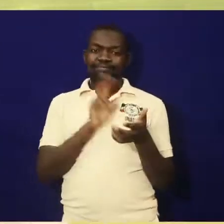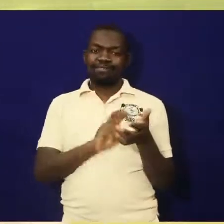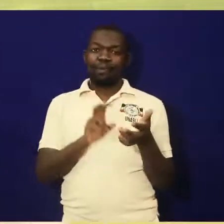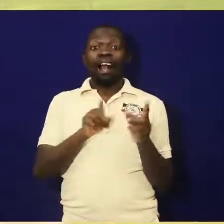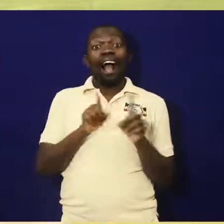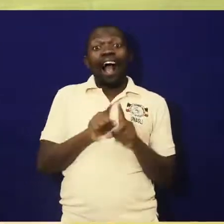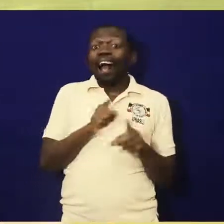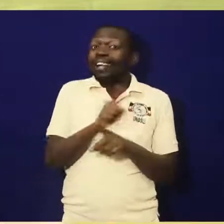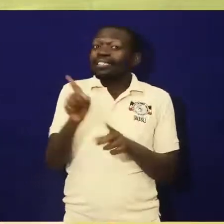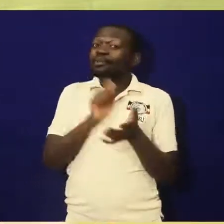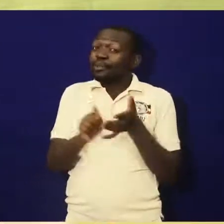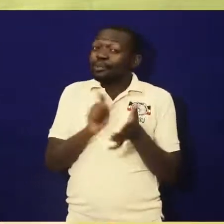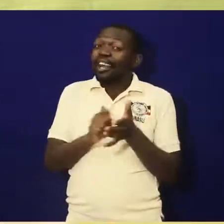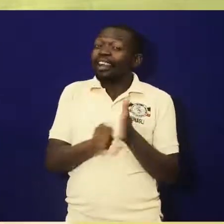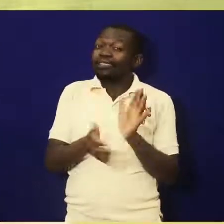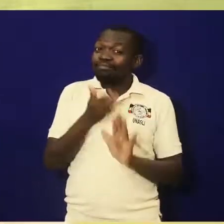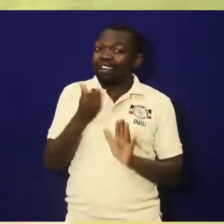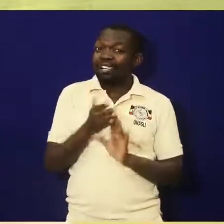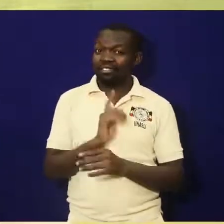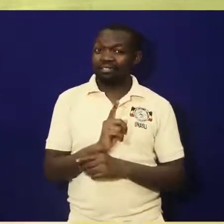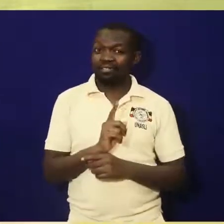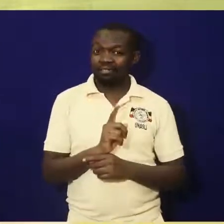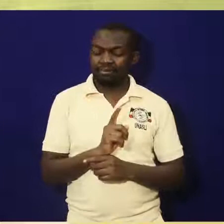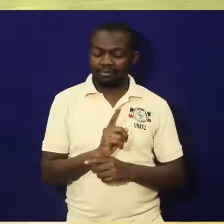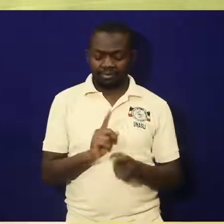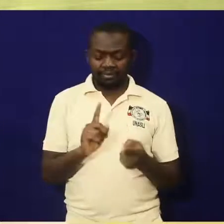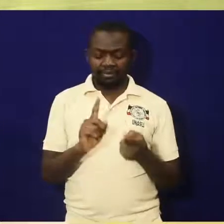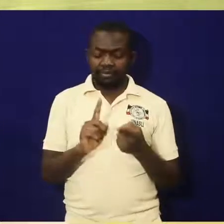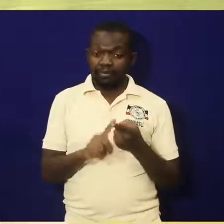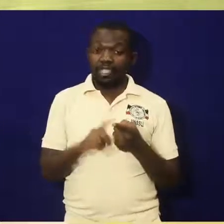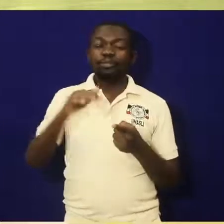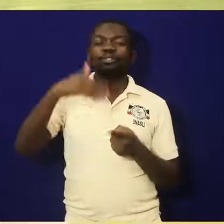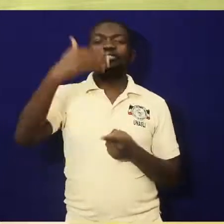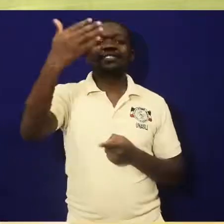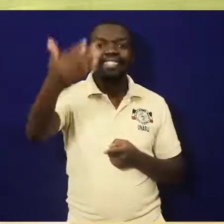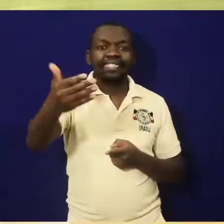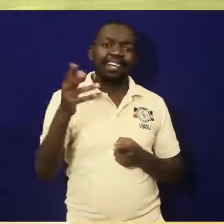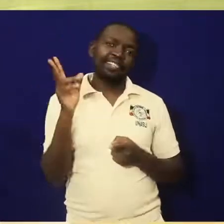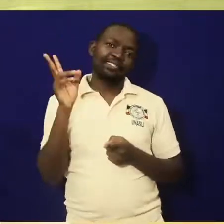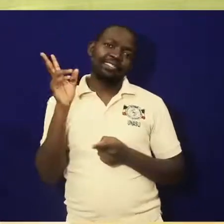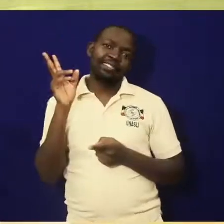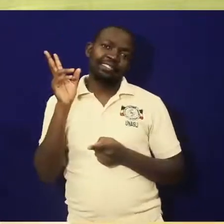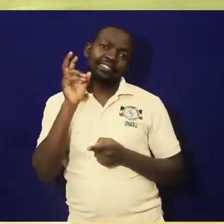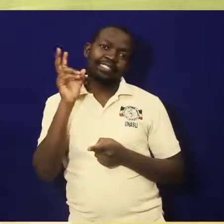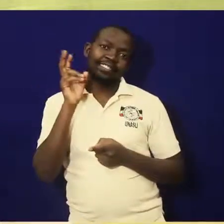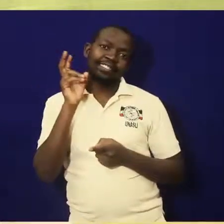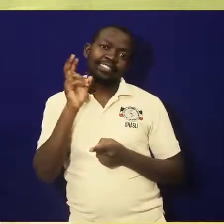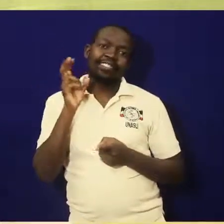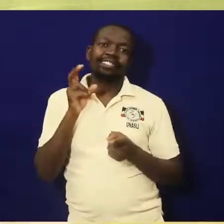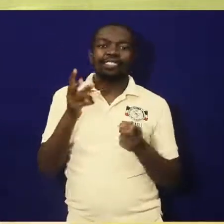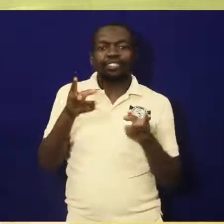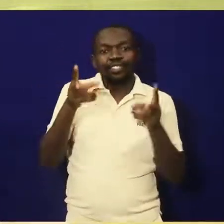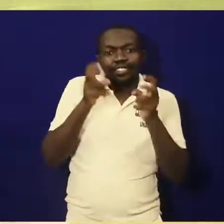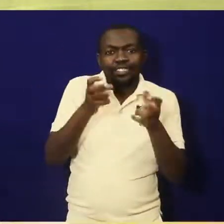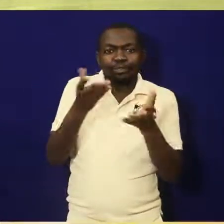as you write them first. You later listen to Grandpa's